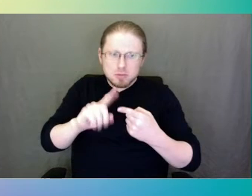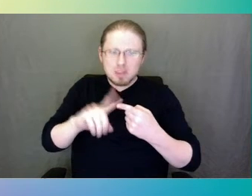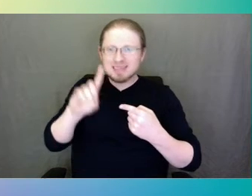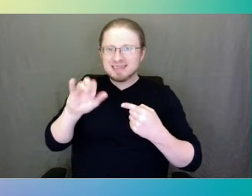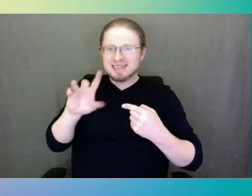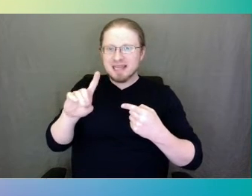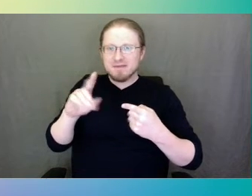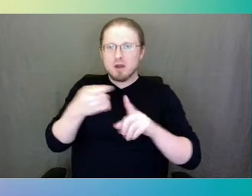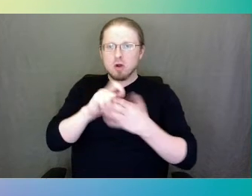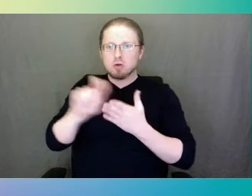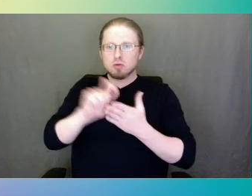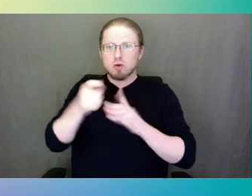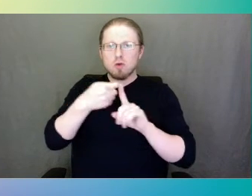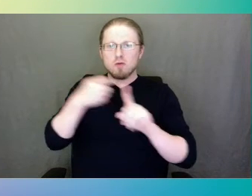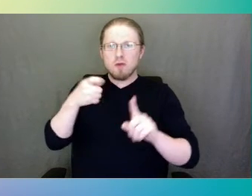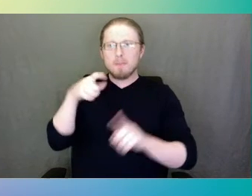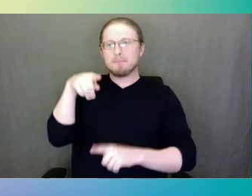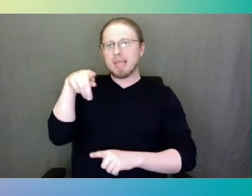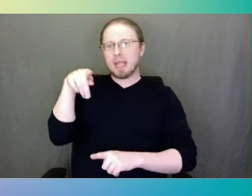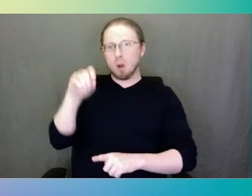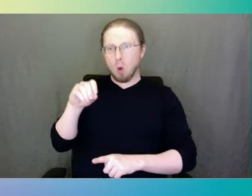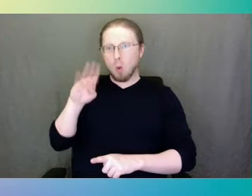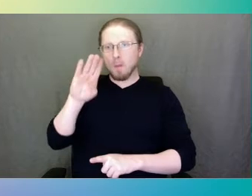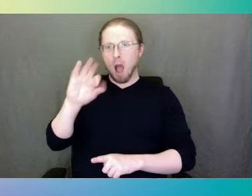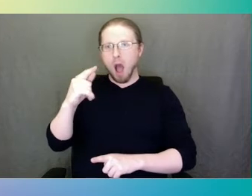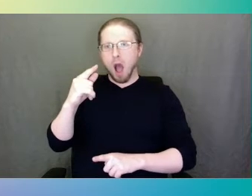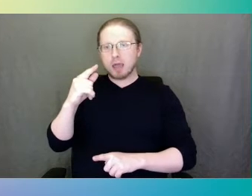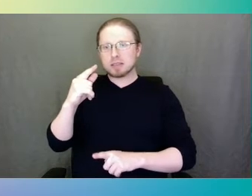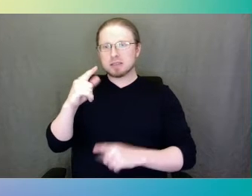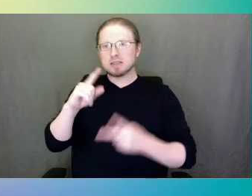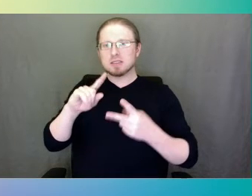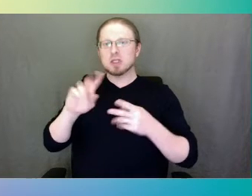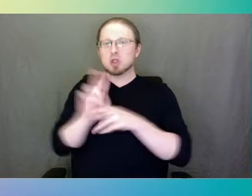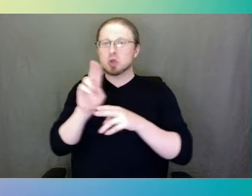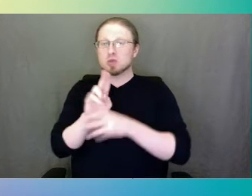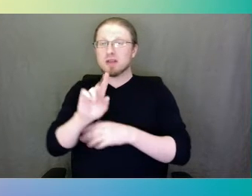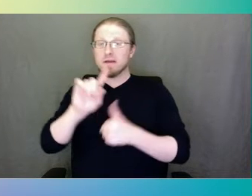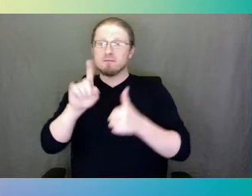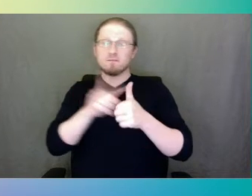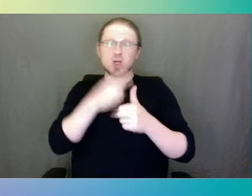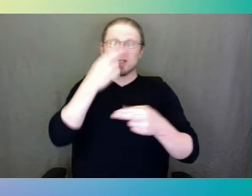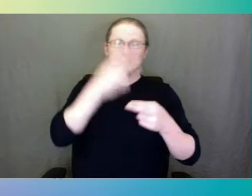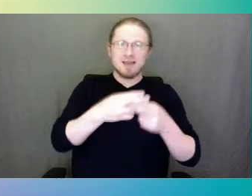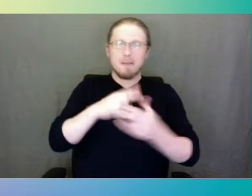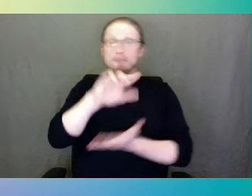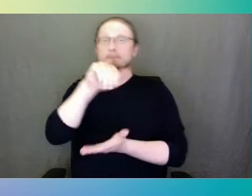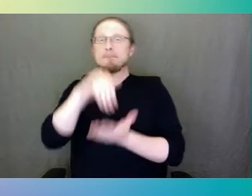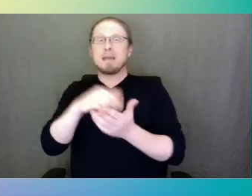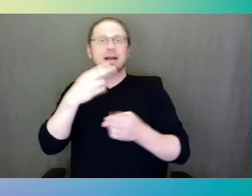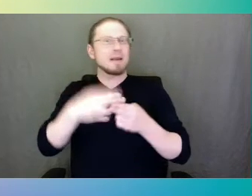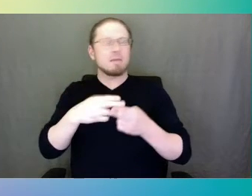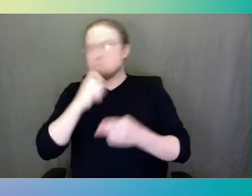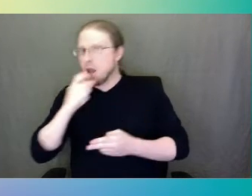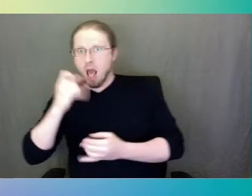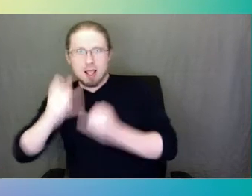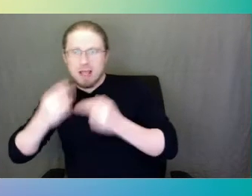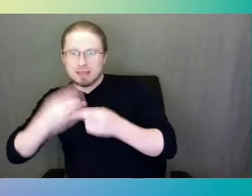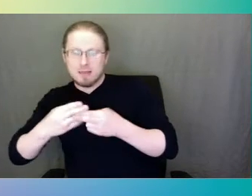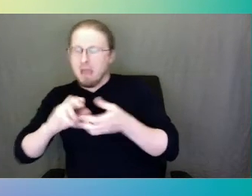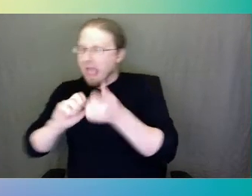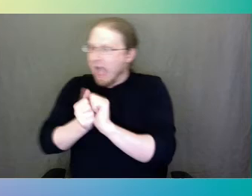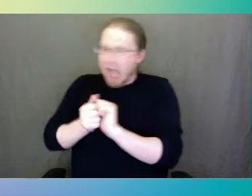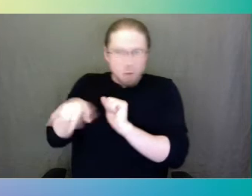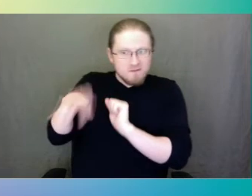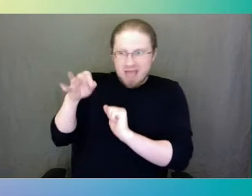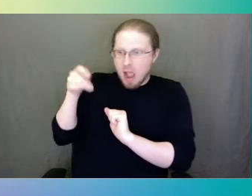box under his first and middle name. He did not use his last name. How we found him is an